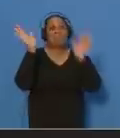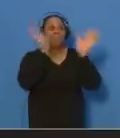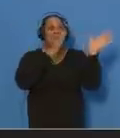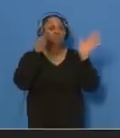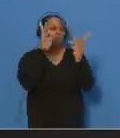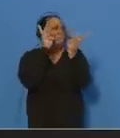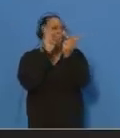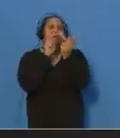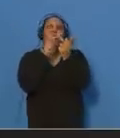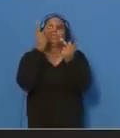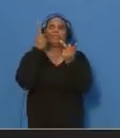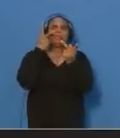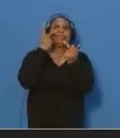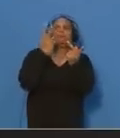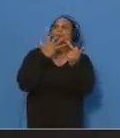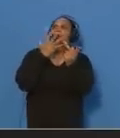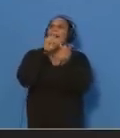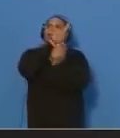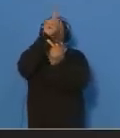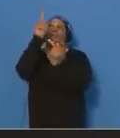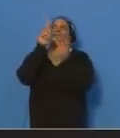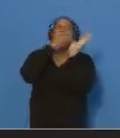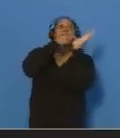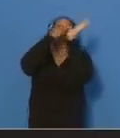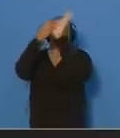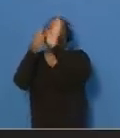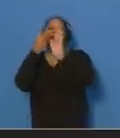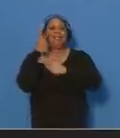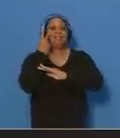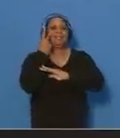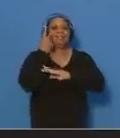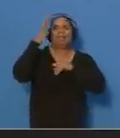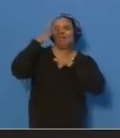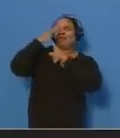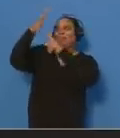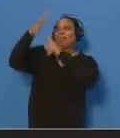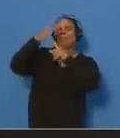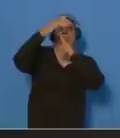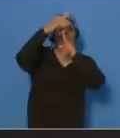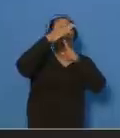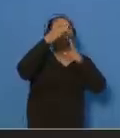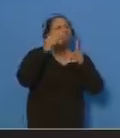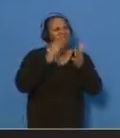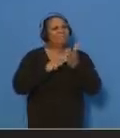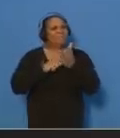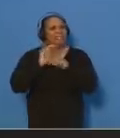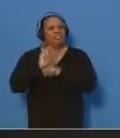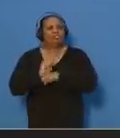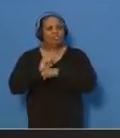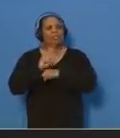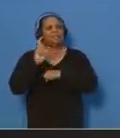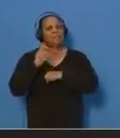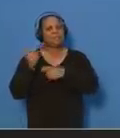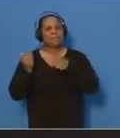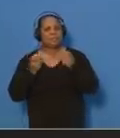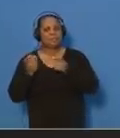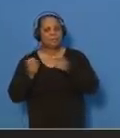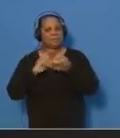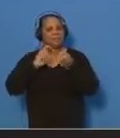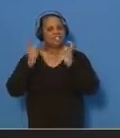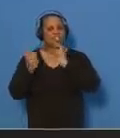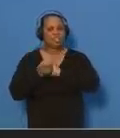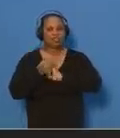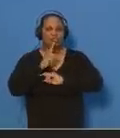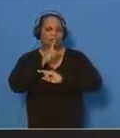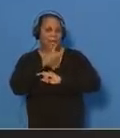and seeing colorful hummers on display in our skies is a heartening sight, even this tradition must be tempered by the reality of